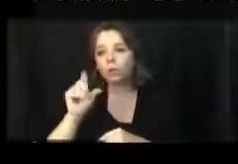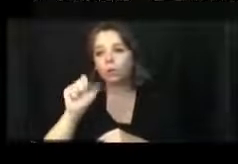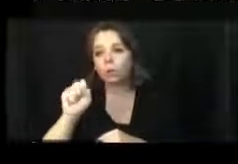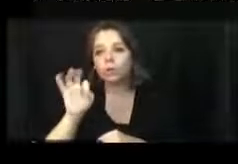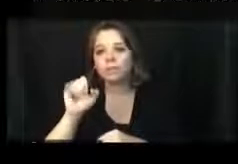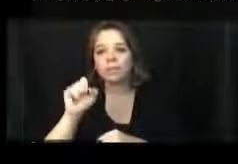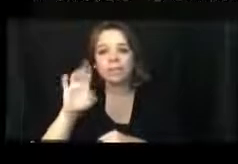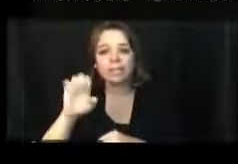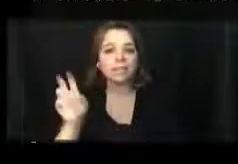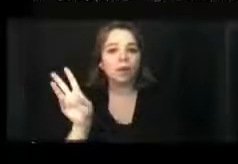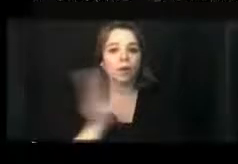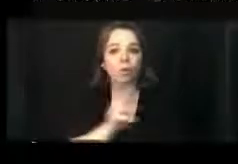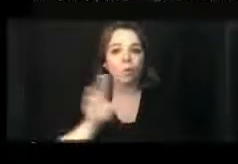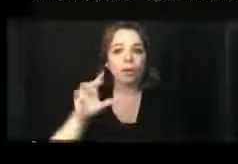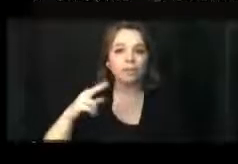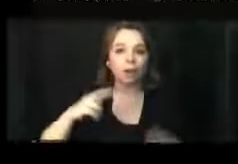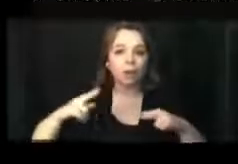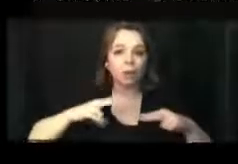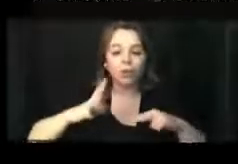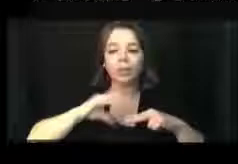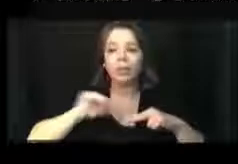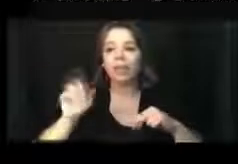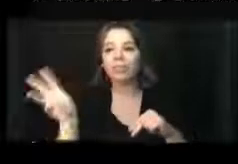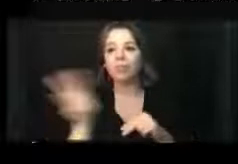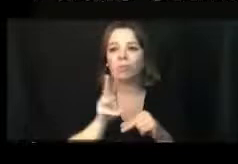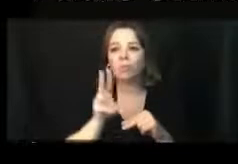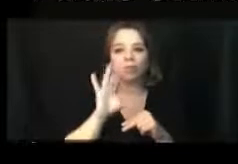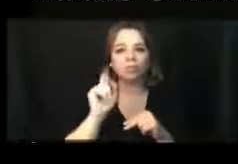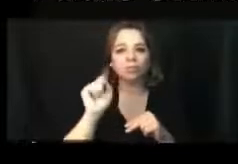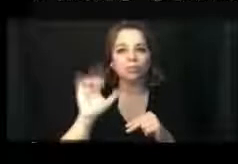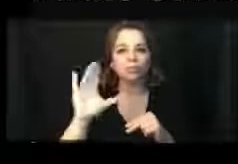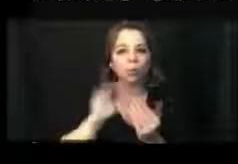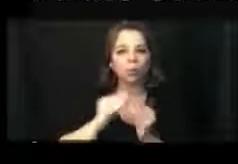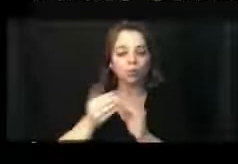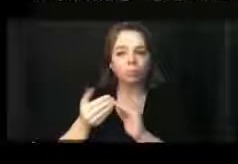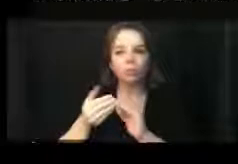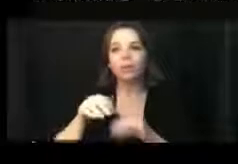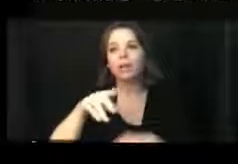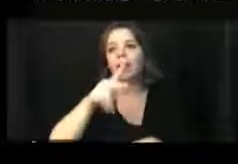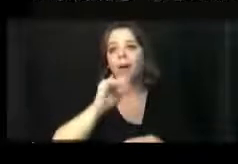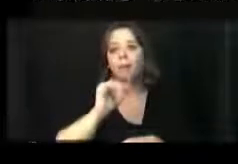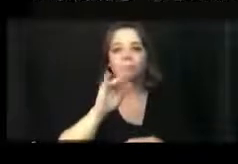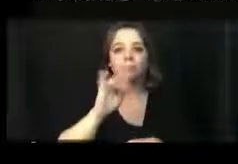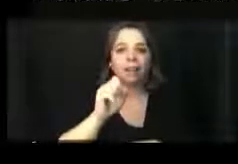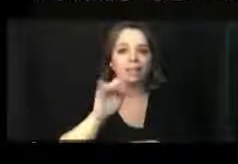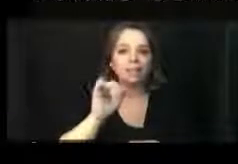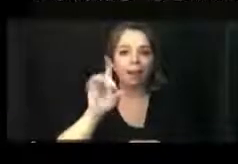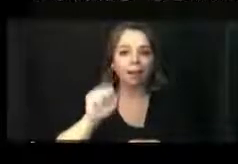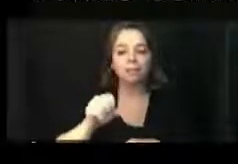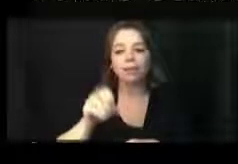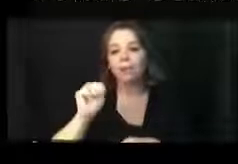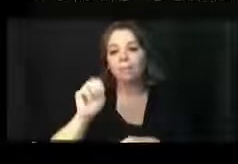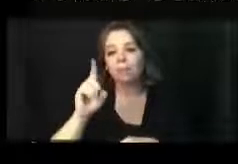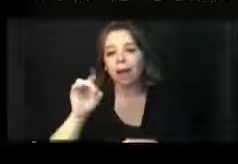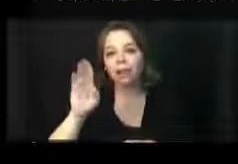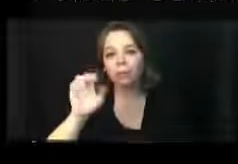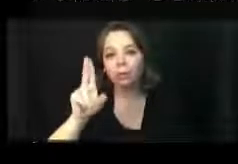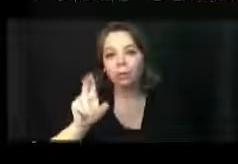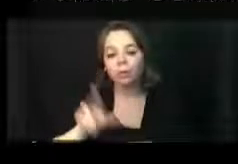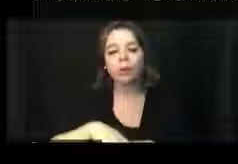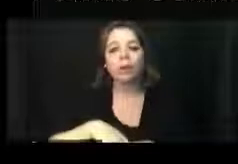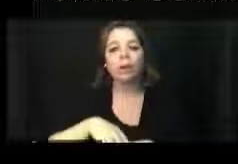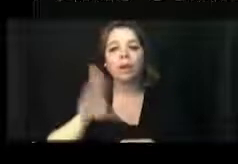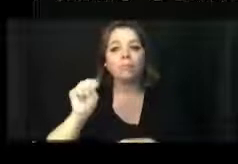Hollywood, and then our West Side coastal community of Pacific Palisades, Malibu, Santa Monica, Venice, and Marina Del Rey